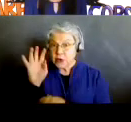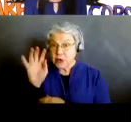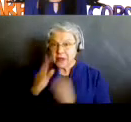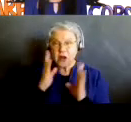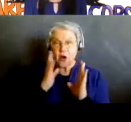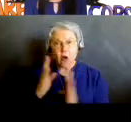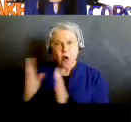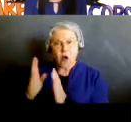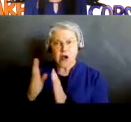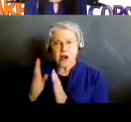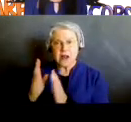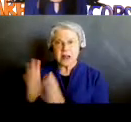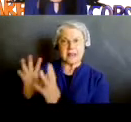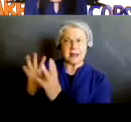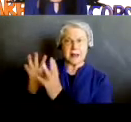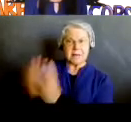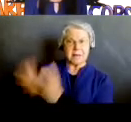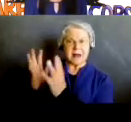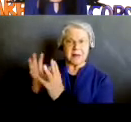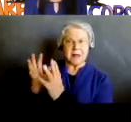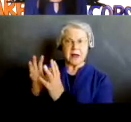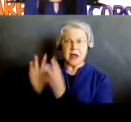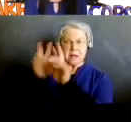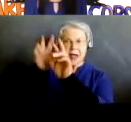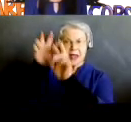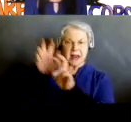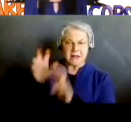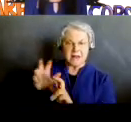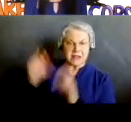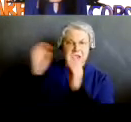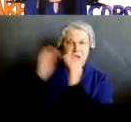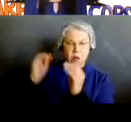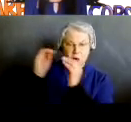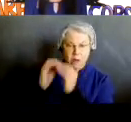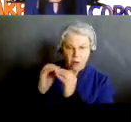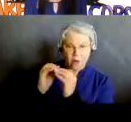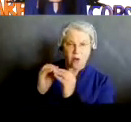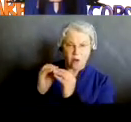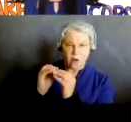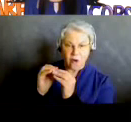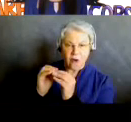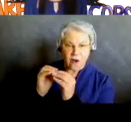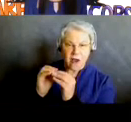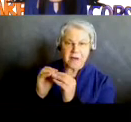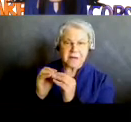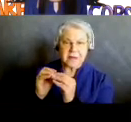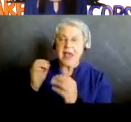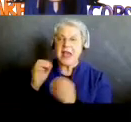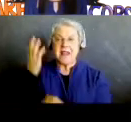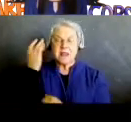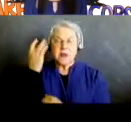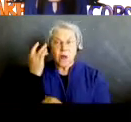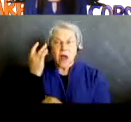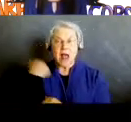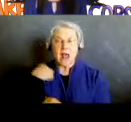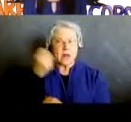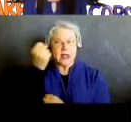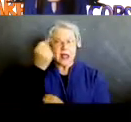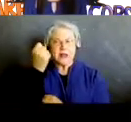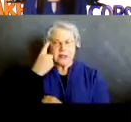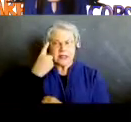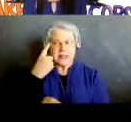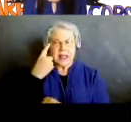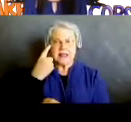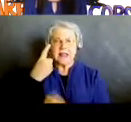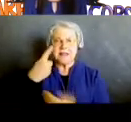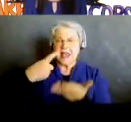by investing more and more into law and order regimes, policing, and incarceration. And this is why Ruthie Gilmore argues that the